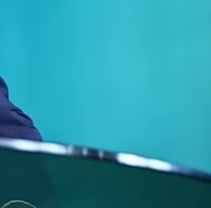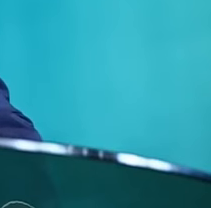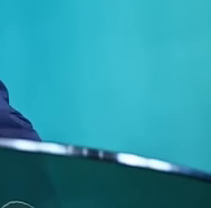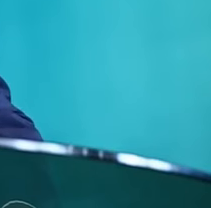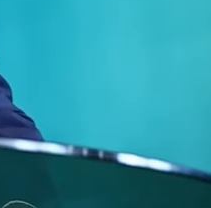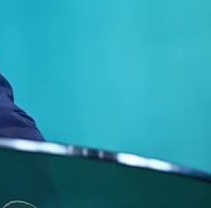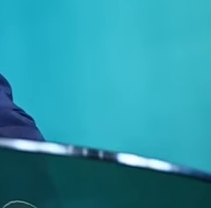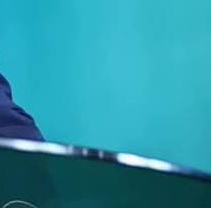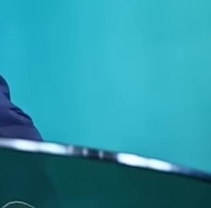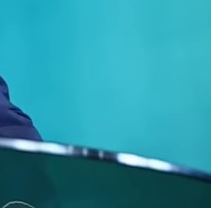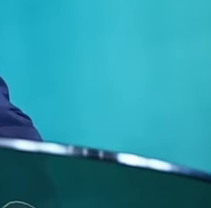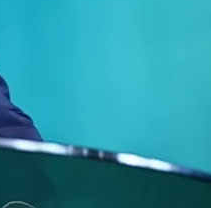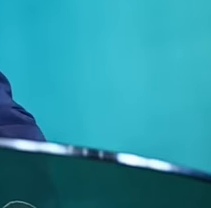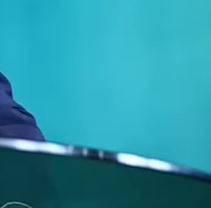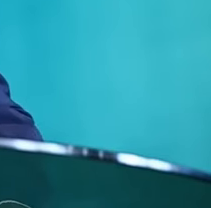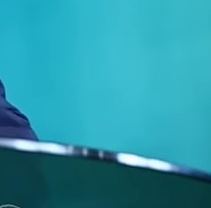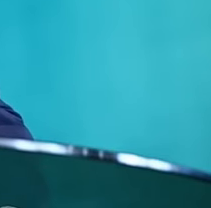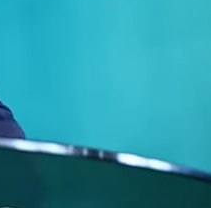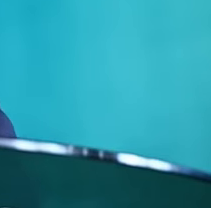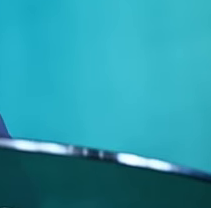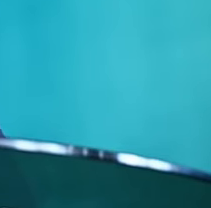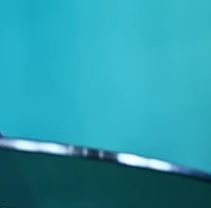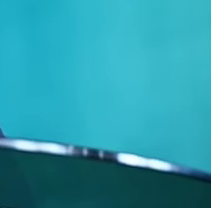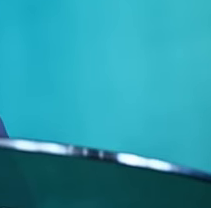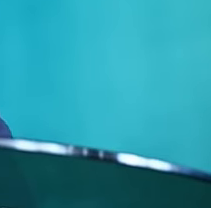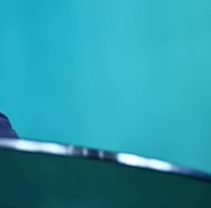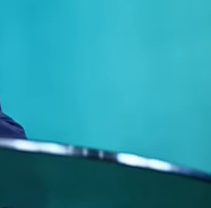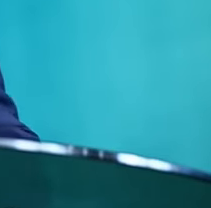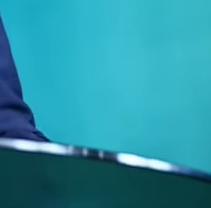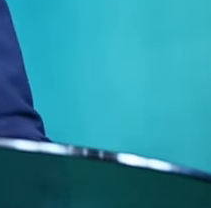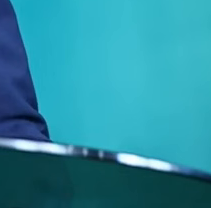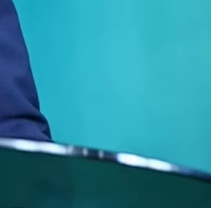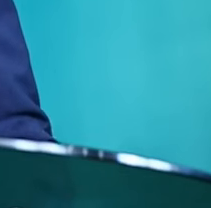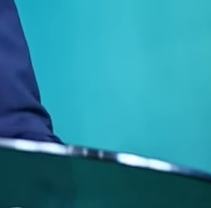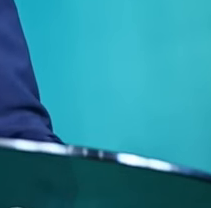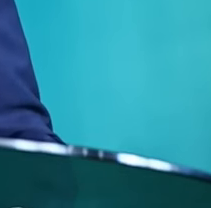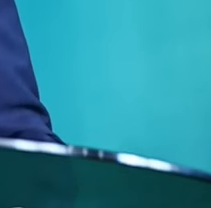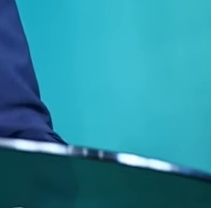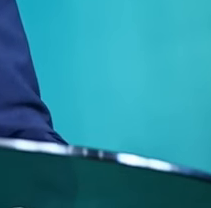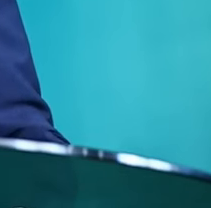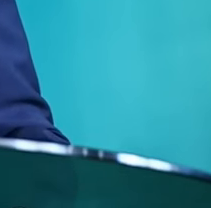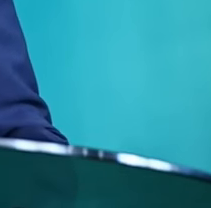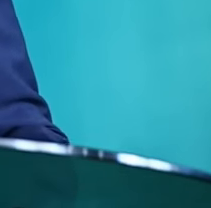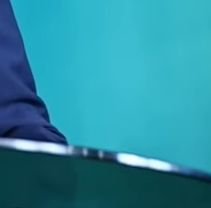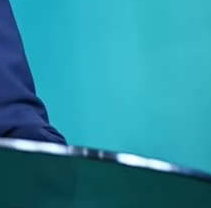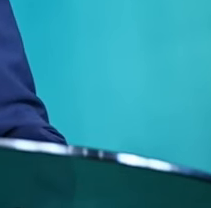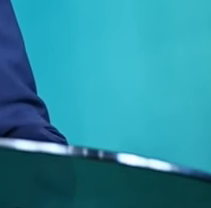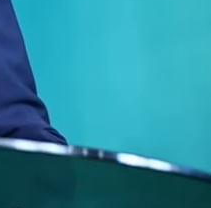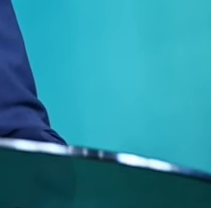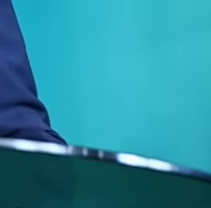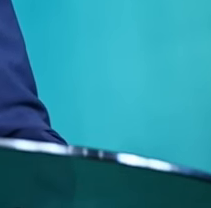the gospel is to be preached to everyone, and no one is to be excluded, no one is to be left